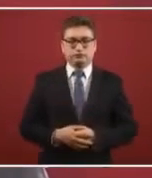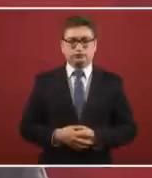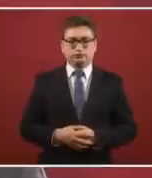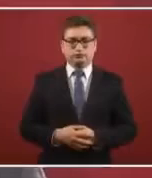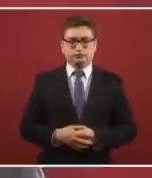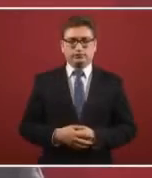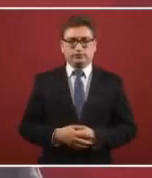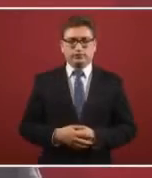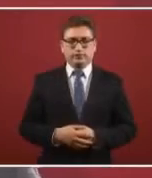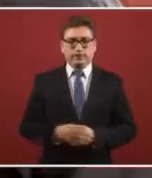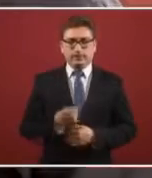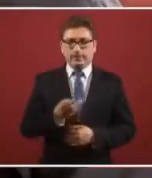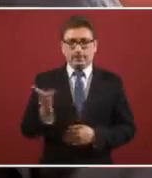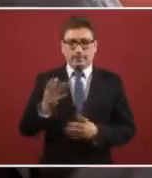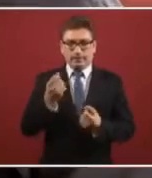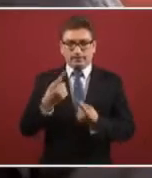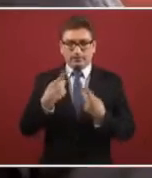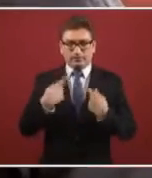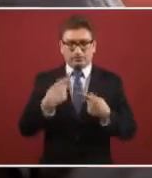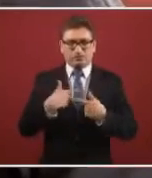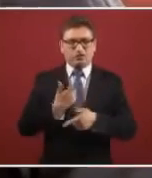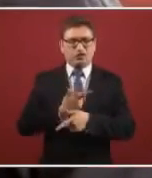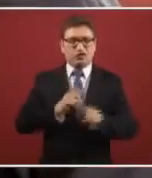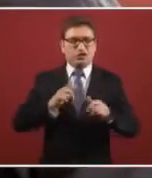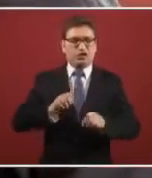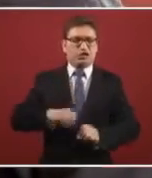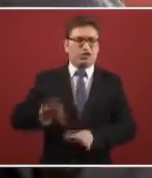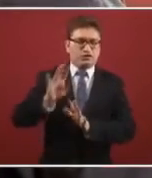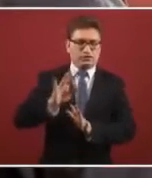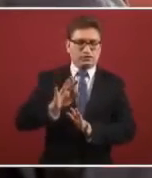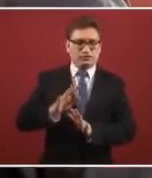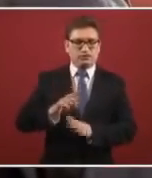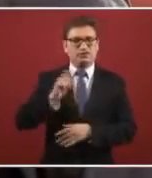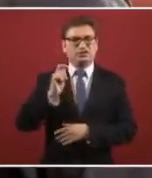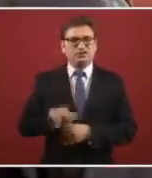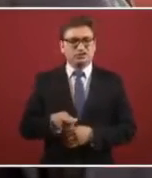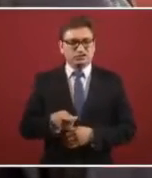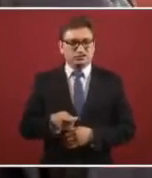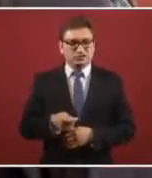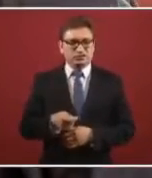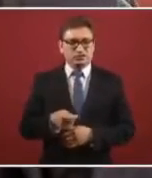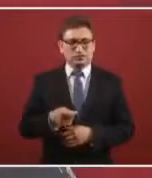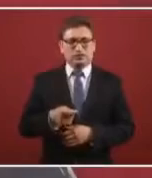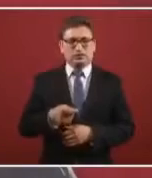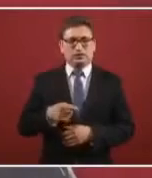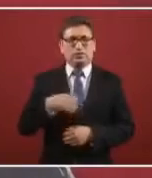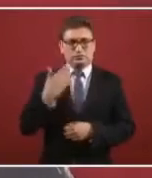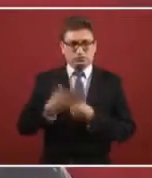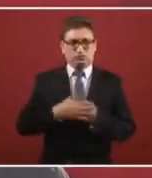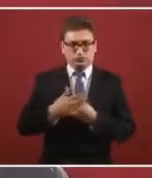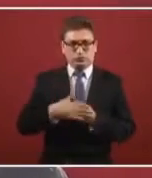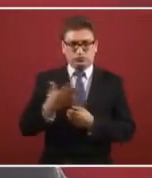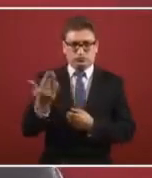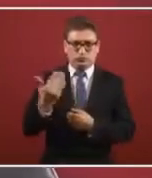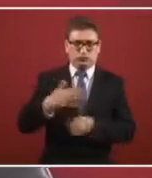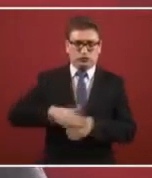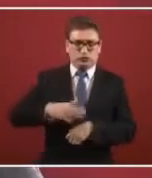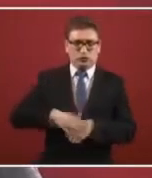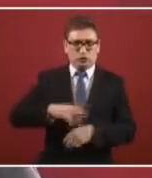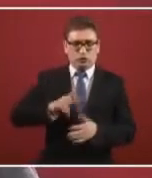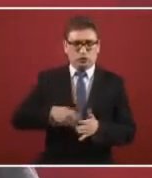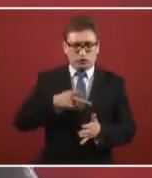That possibly people that have come out... Doesn't mean that they are not excluded to